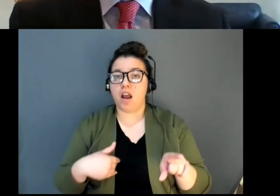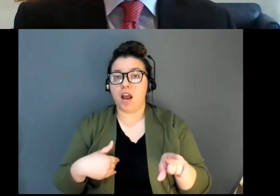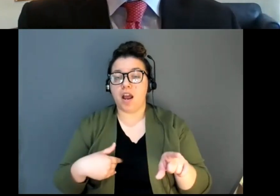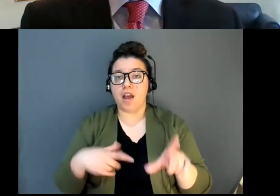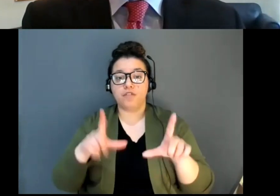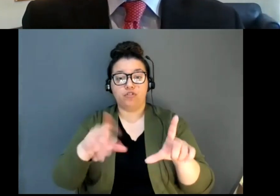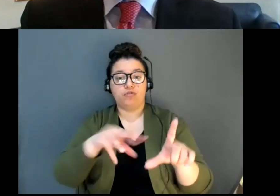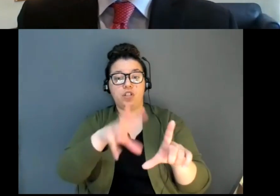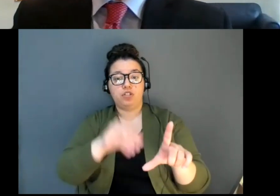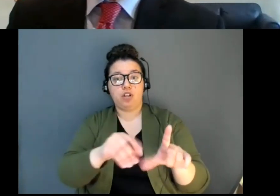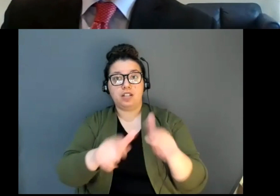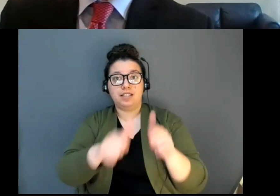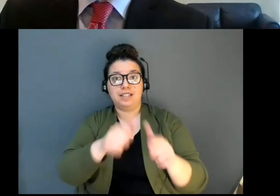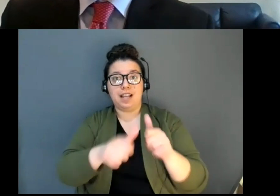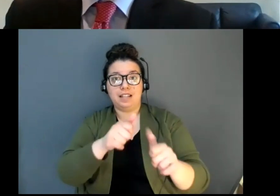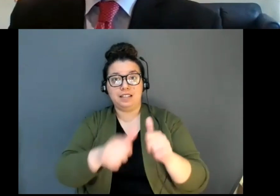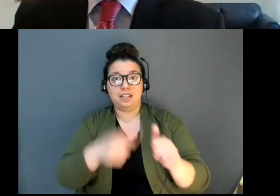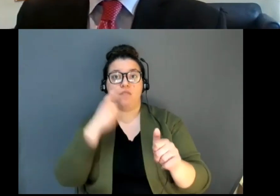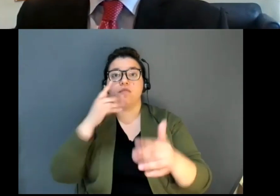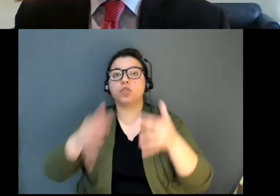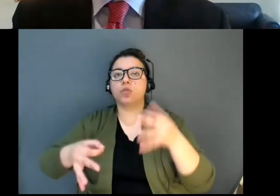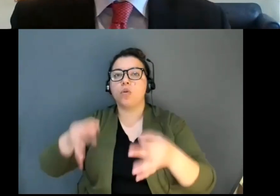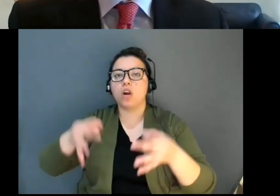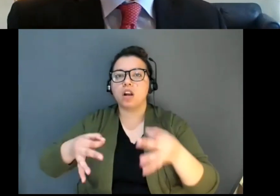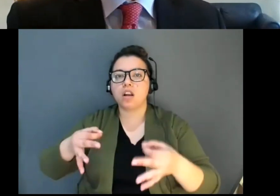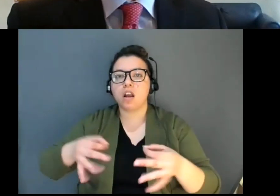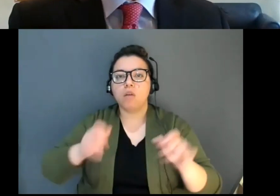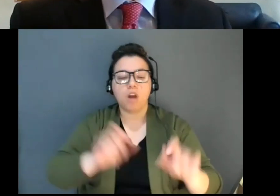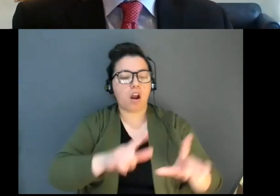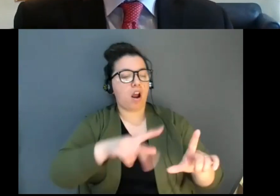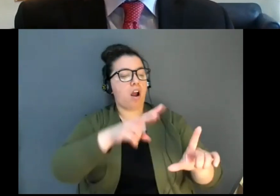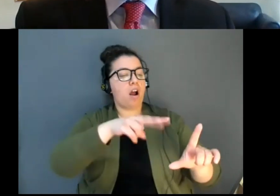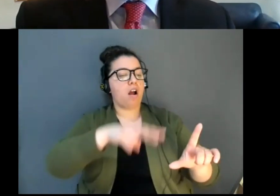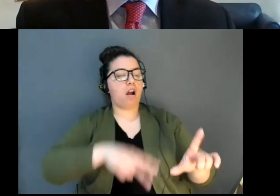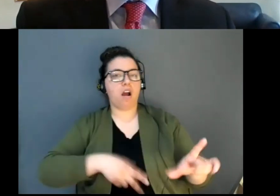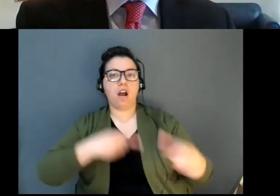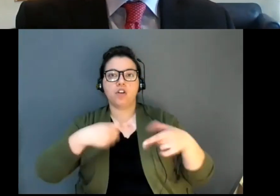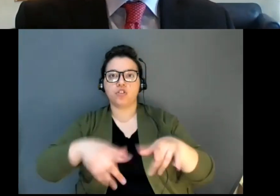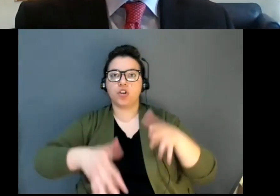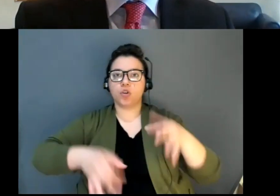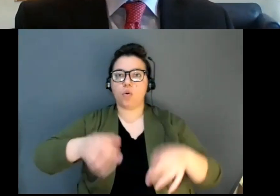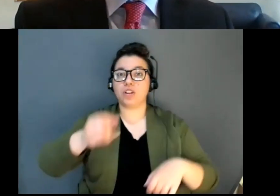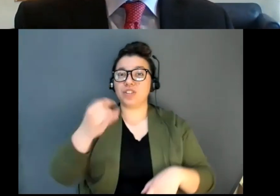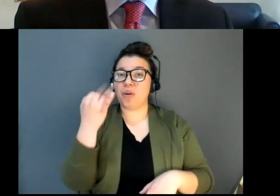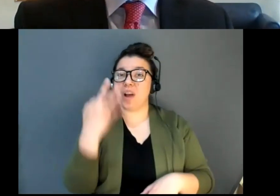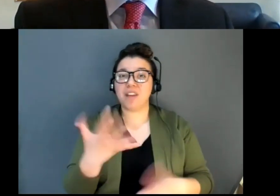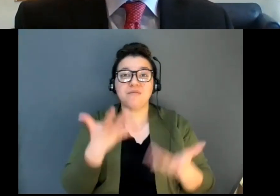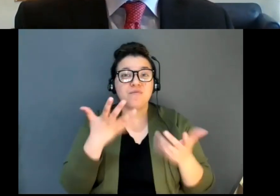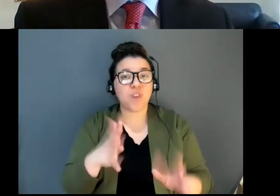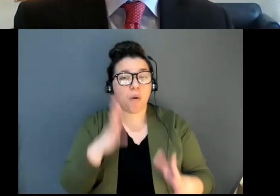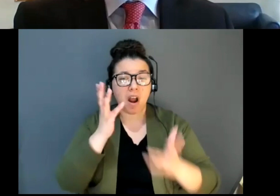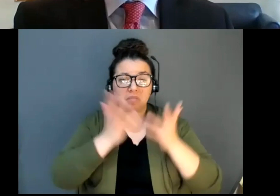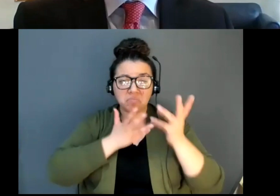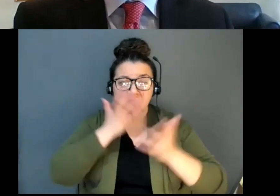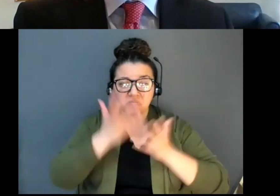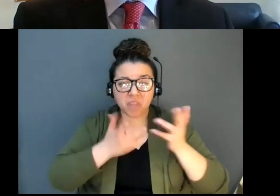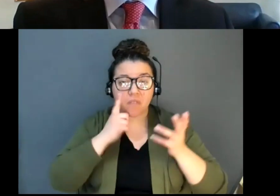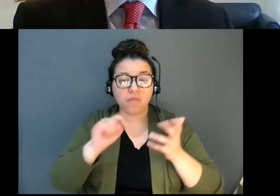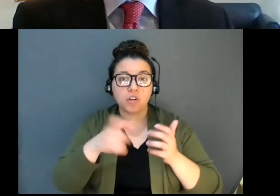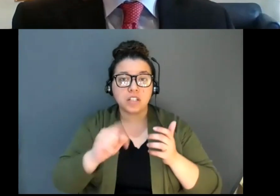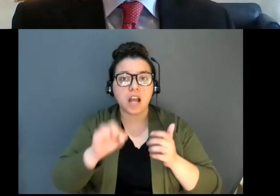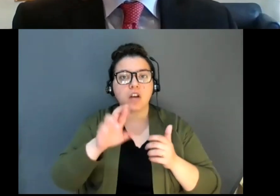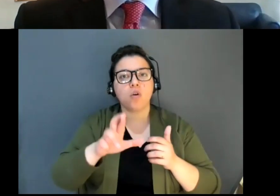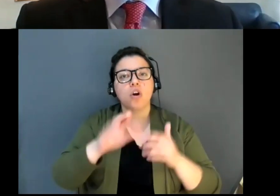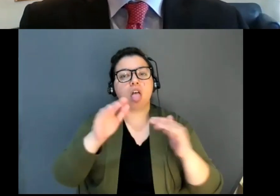messages to be read in open court. So if you don't want to see anything embarrassing on your text messages or anything too colloquial, just imagine for a